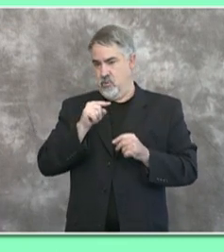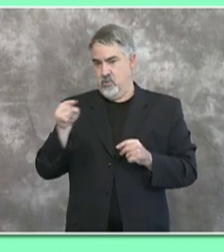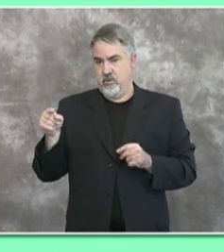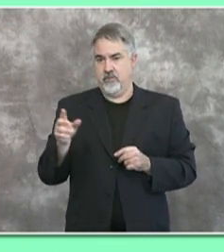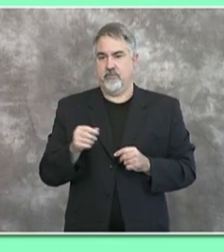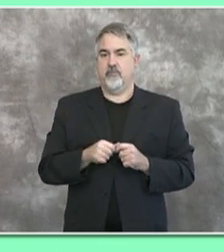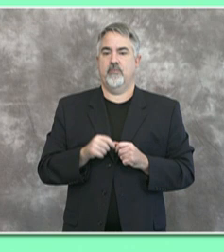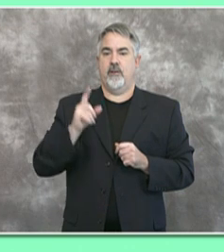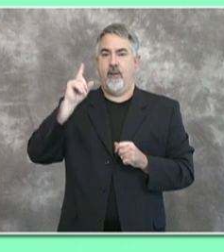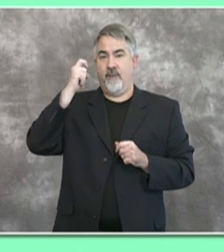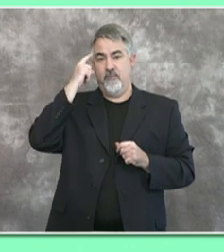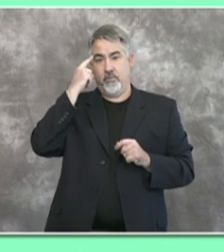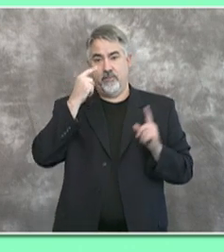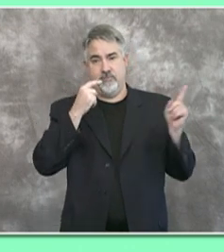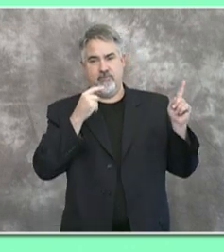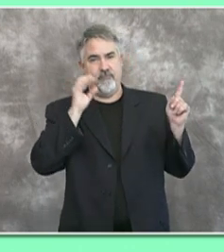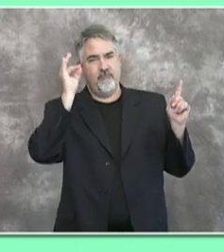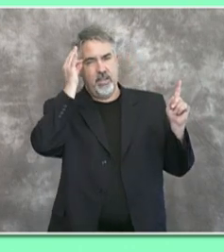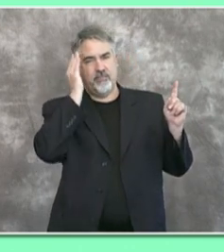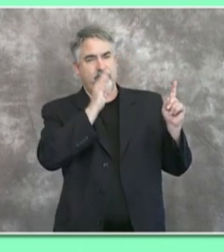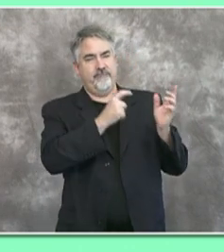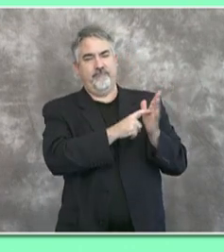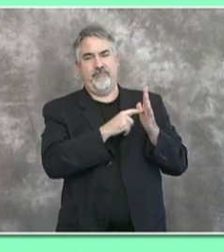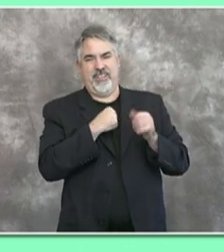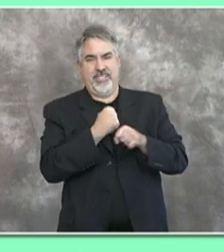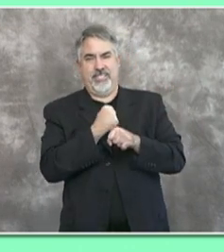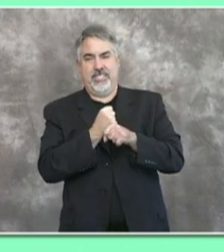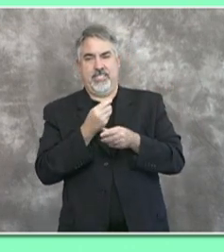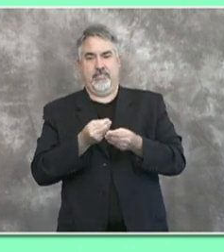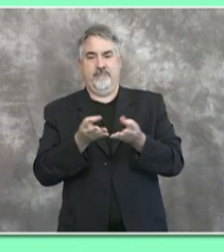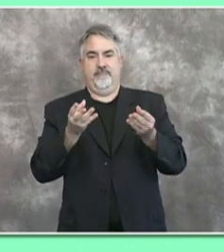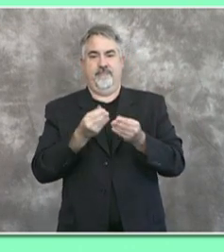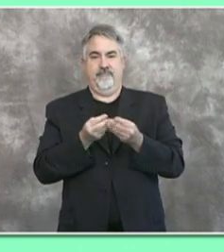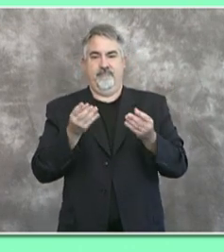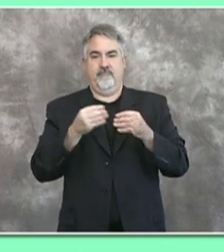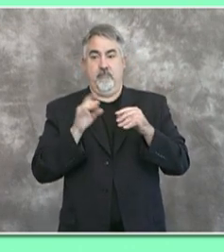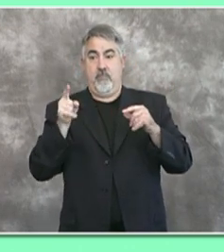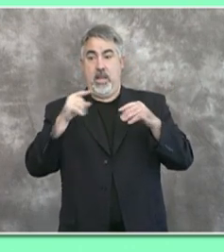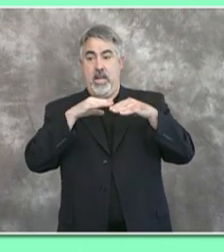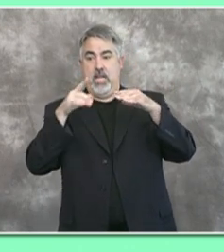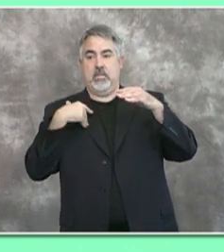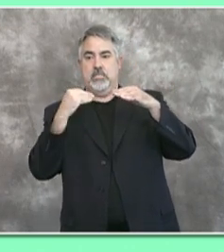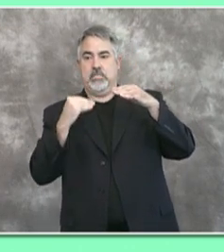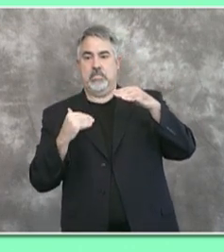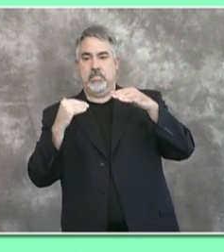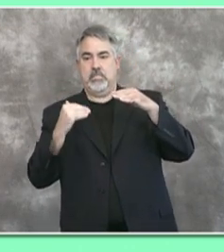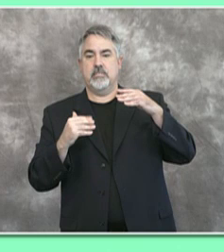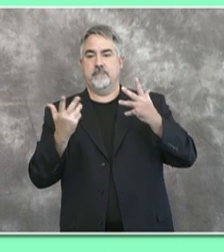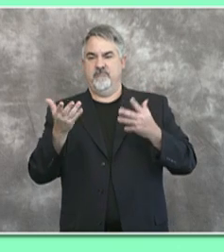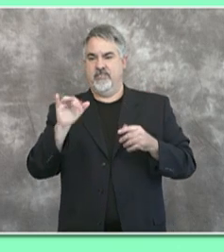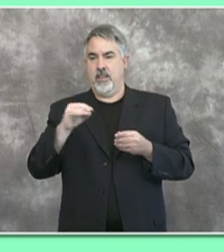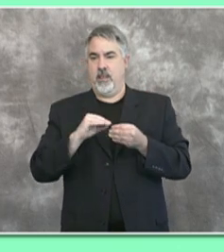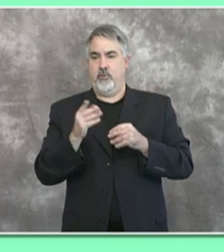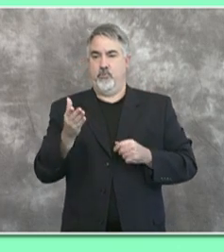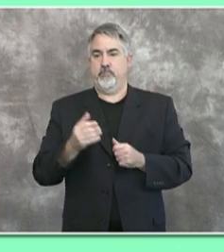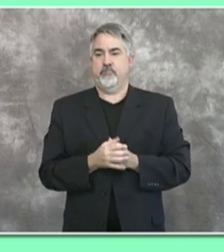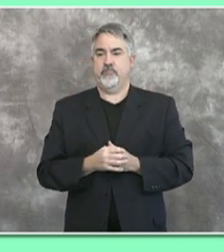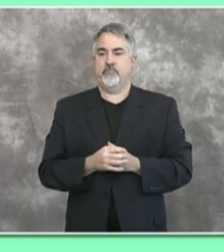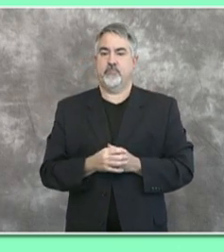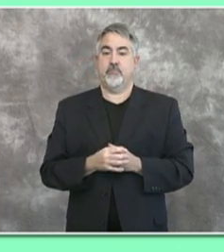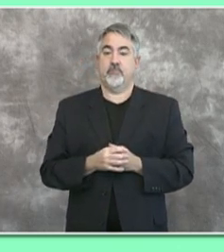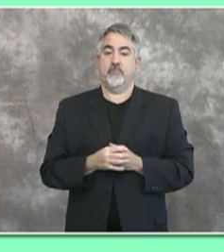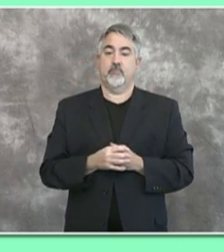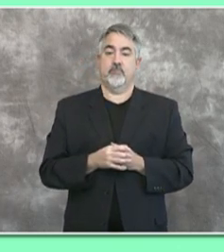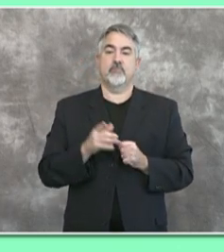be looked to and evaluated for consideration to put in context the numbers that we are seeing. So again, this is the new